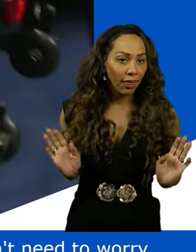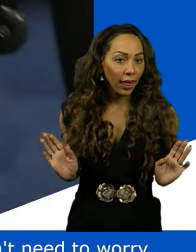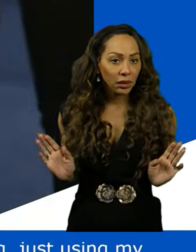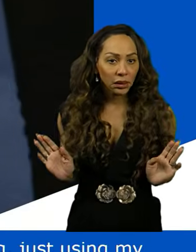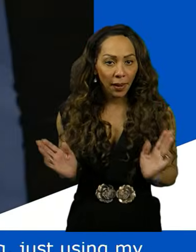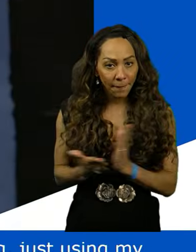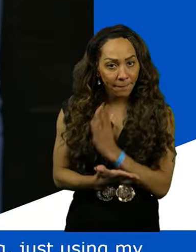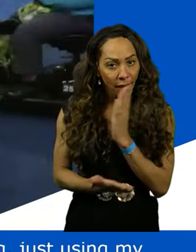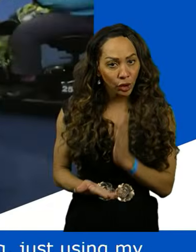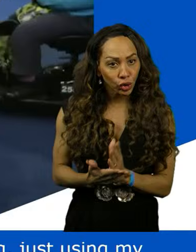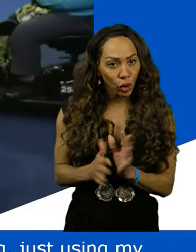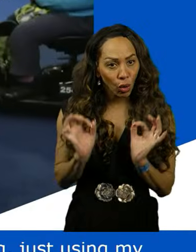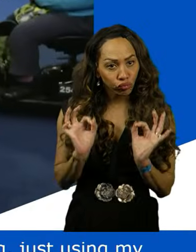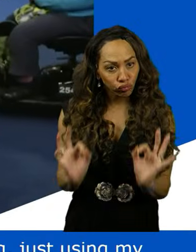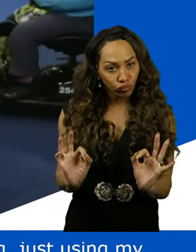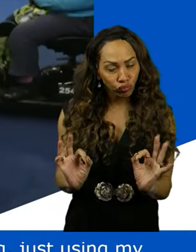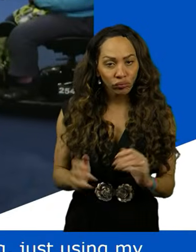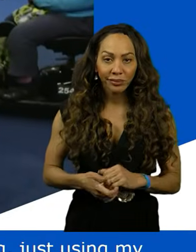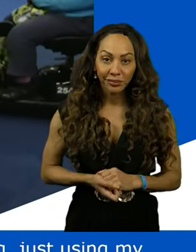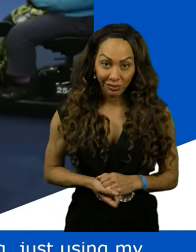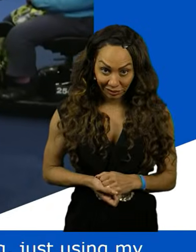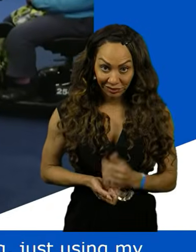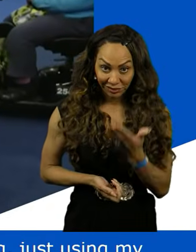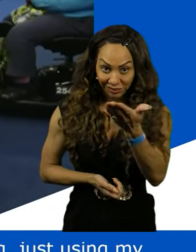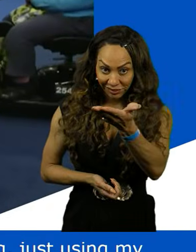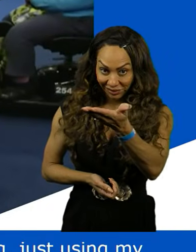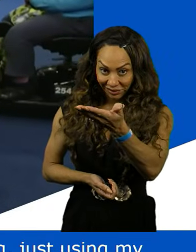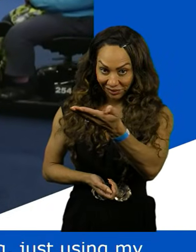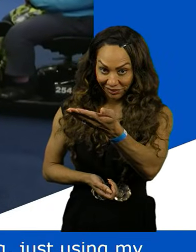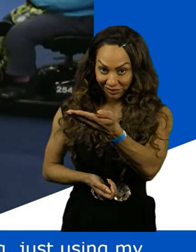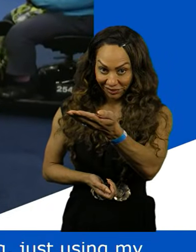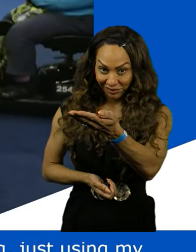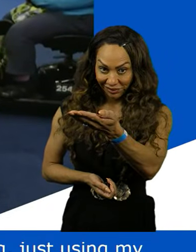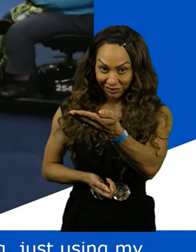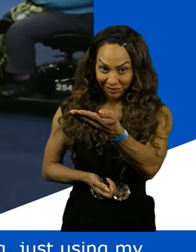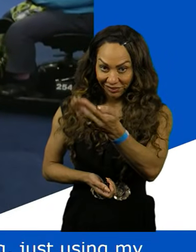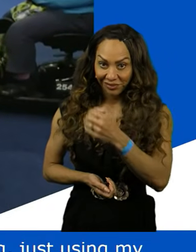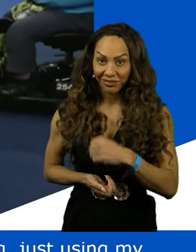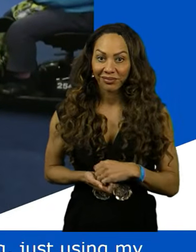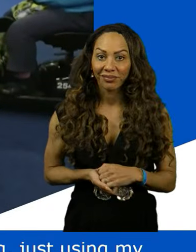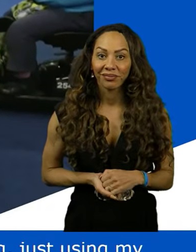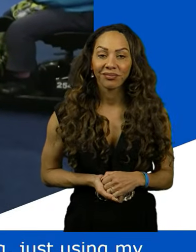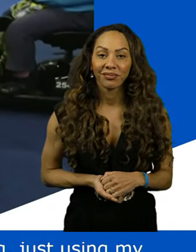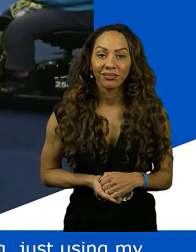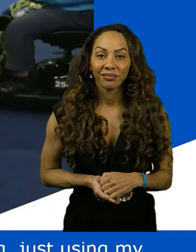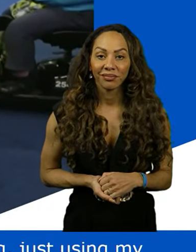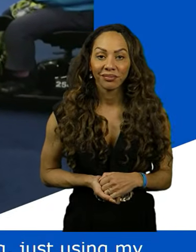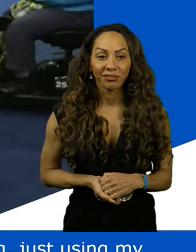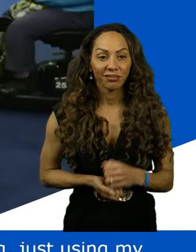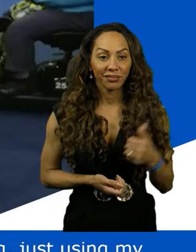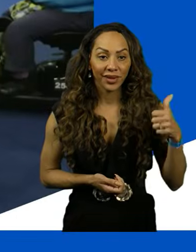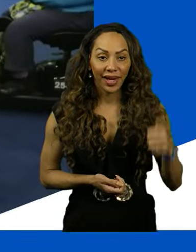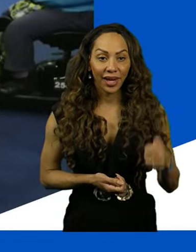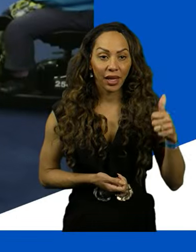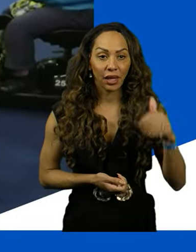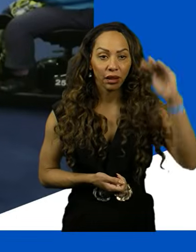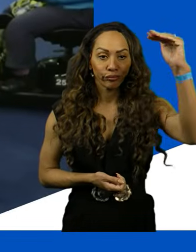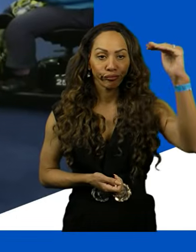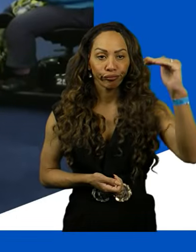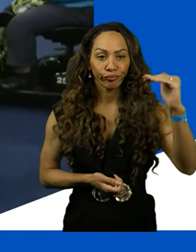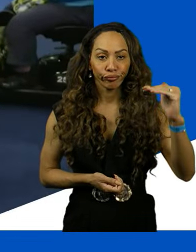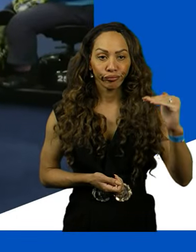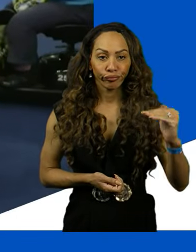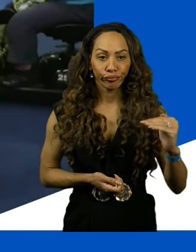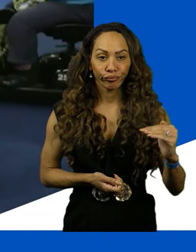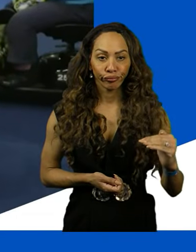comes out the car. So there, we get it there, and then we can look at just dropping that down there. So as you